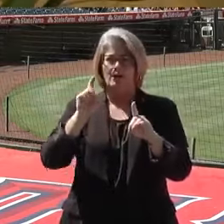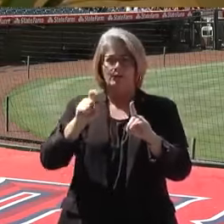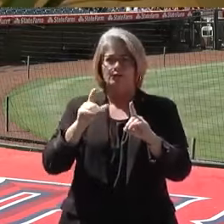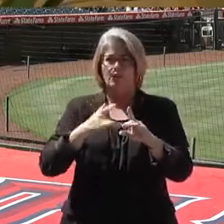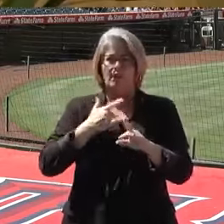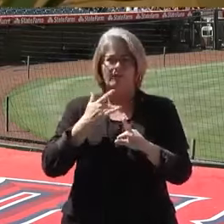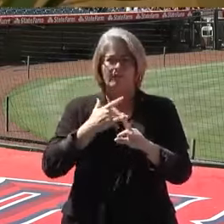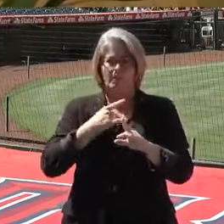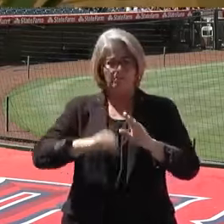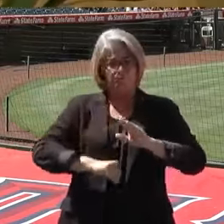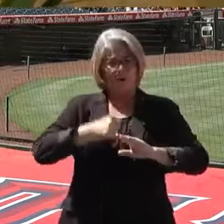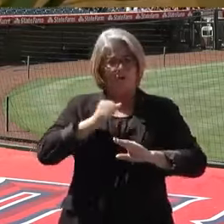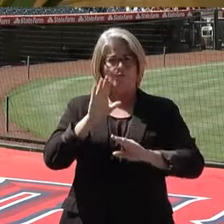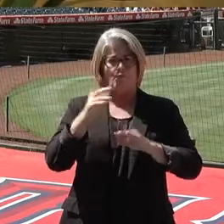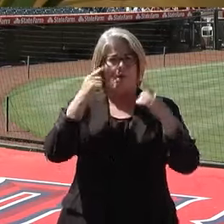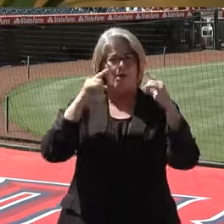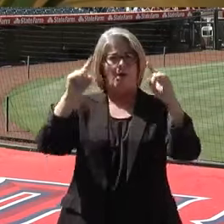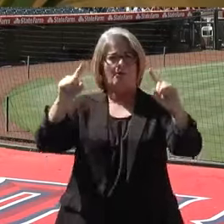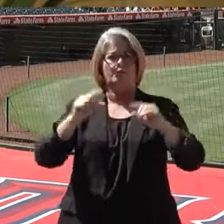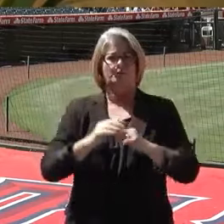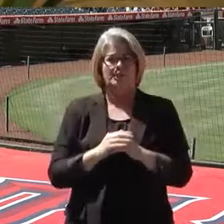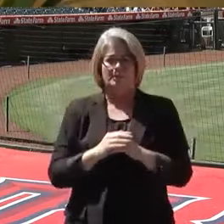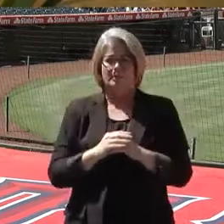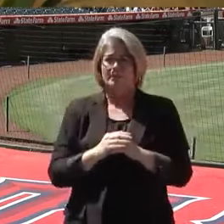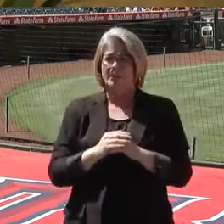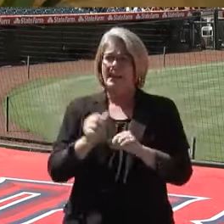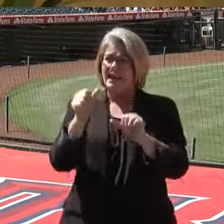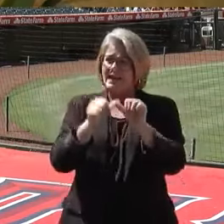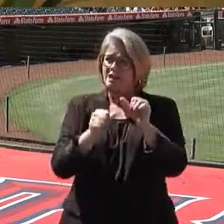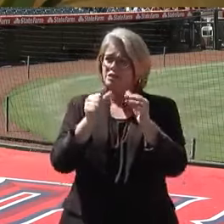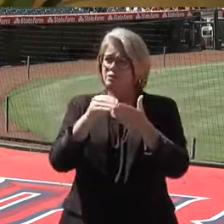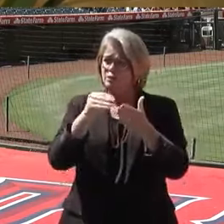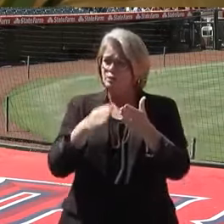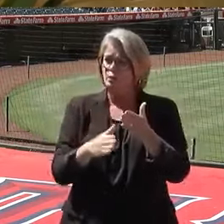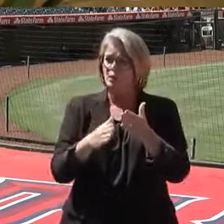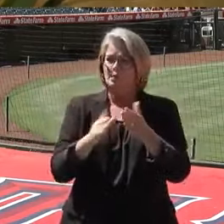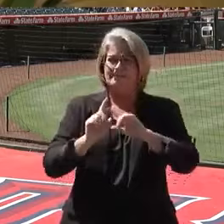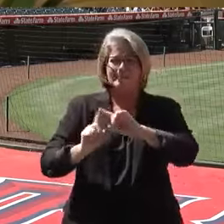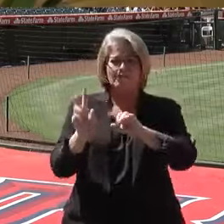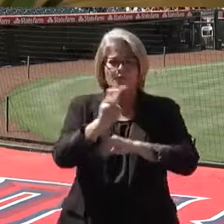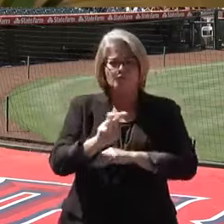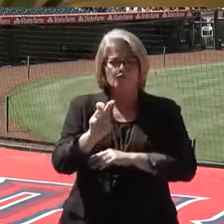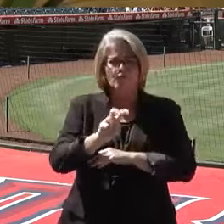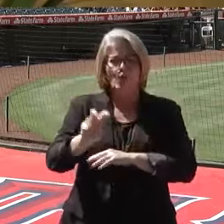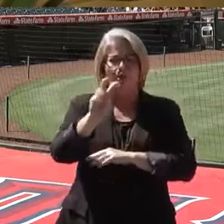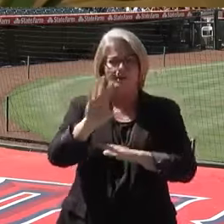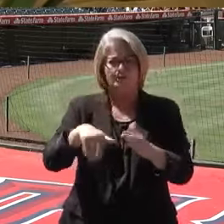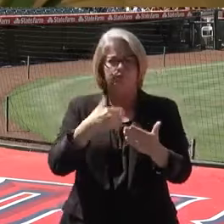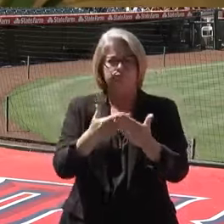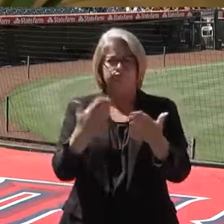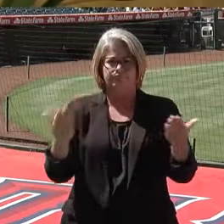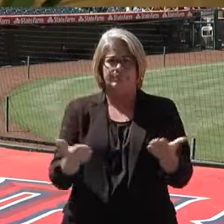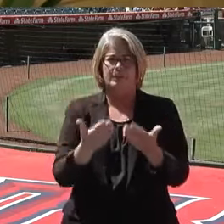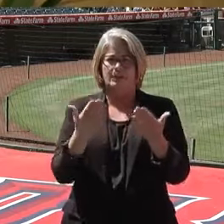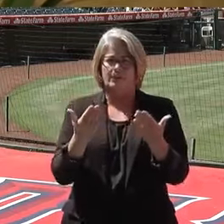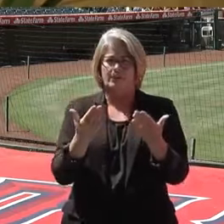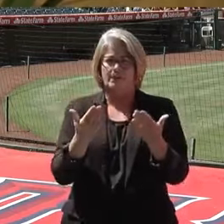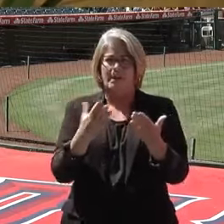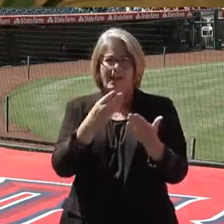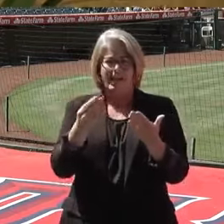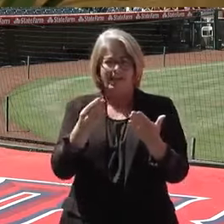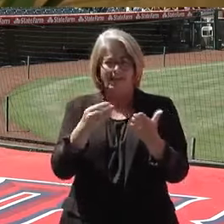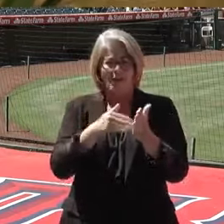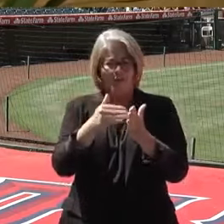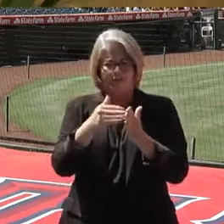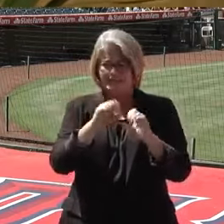journey to get here, to this moment. Many of us face the obstacles of expressing our voice in a society that fails to recognize our point of view,